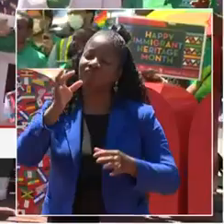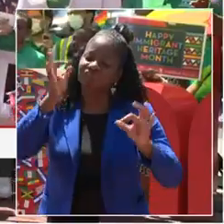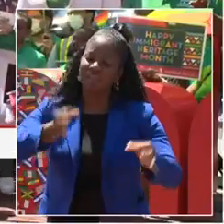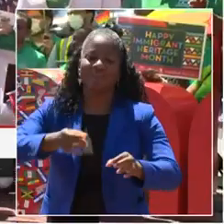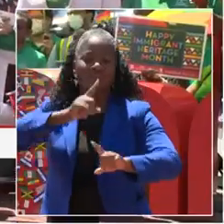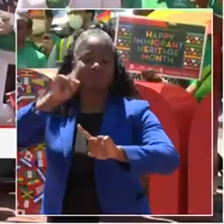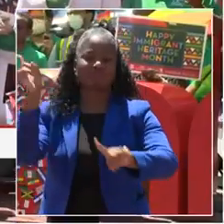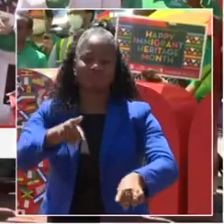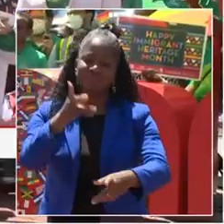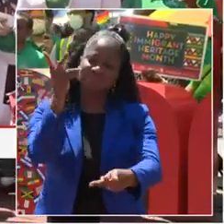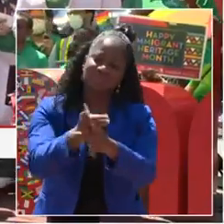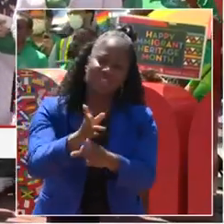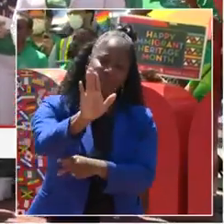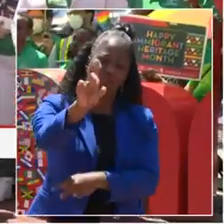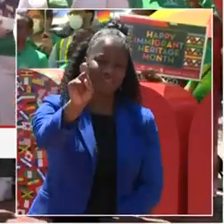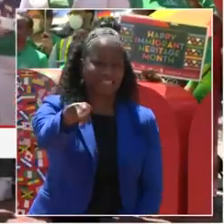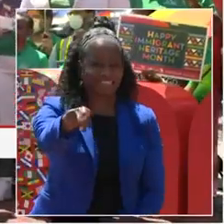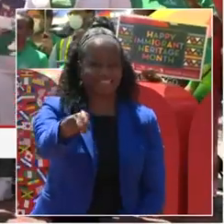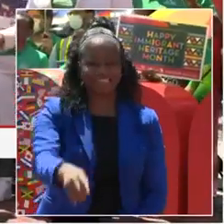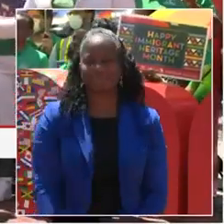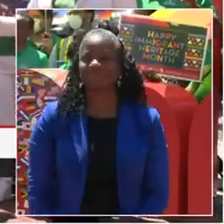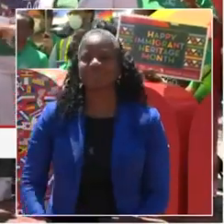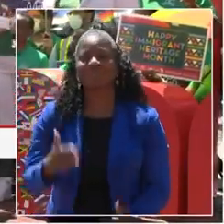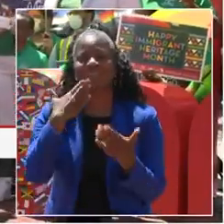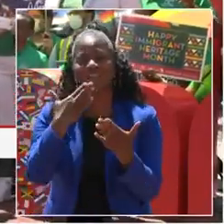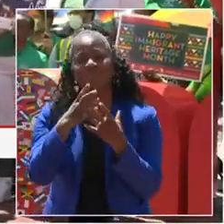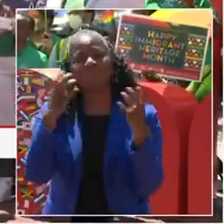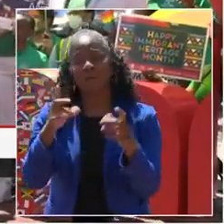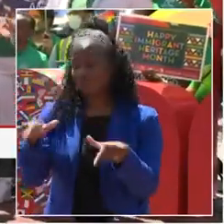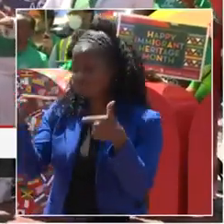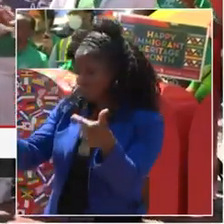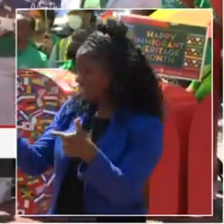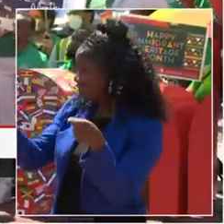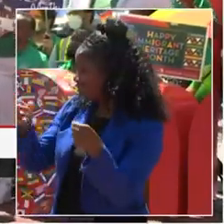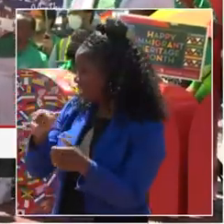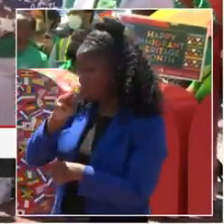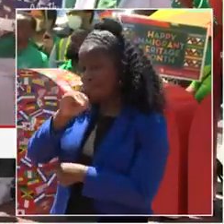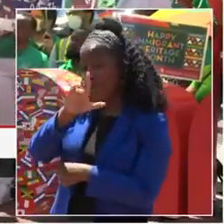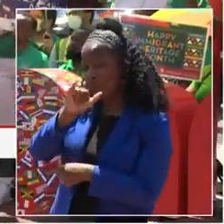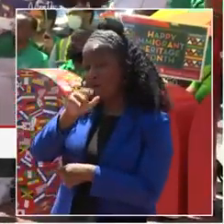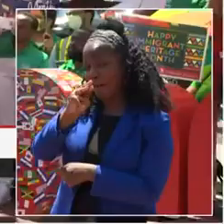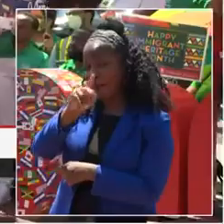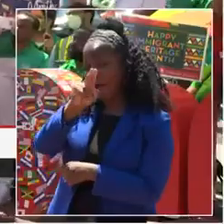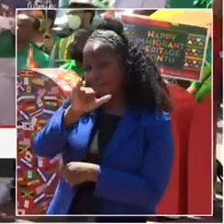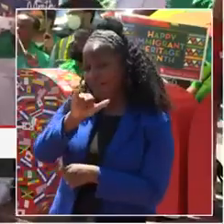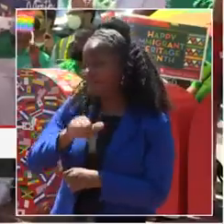care of your needs. So thank you so much, Director Miramani.